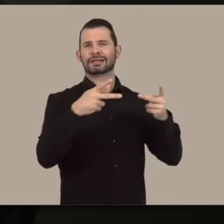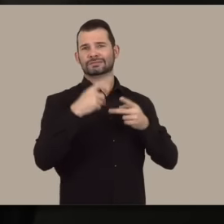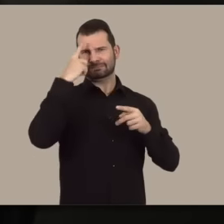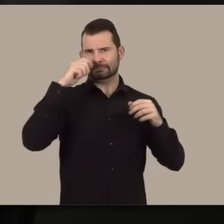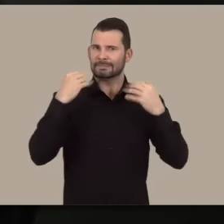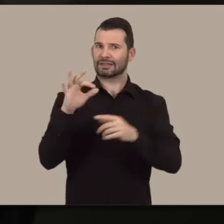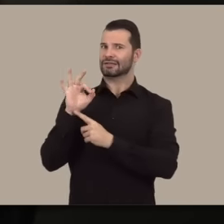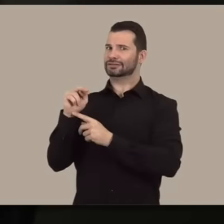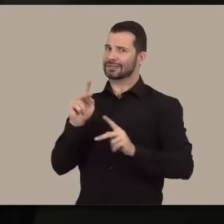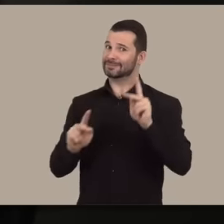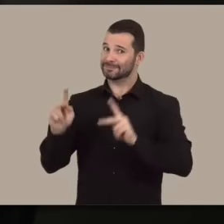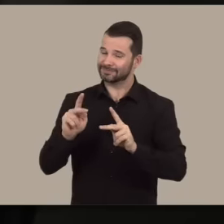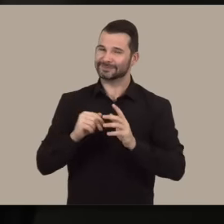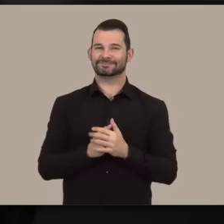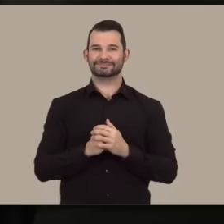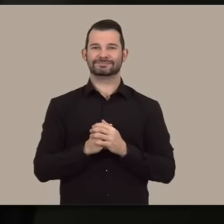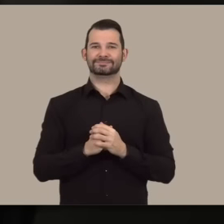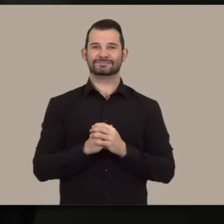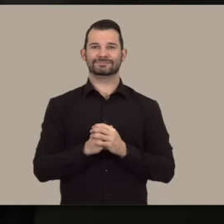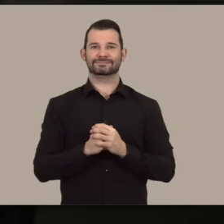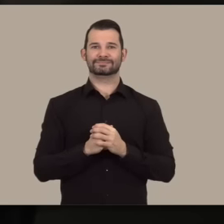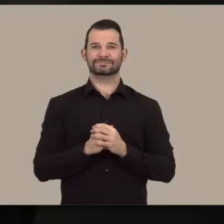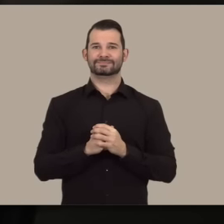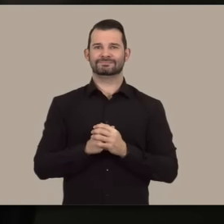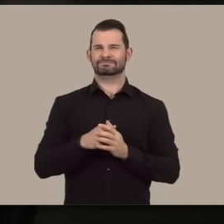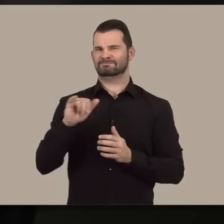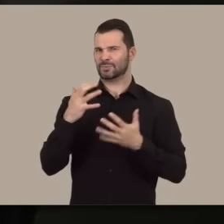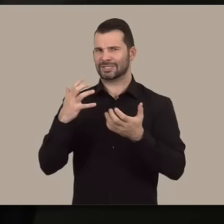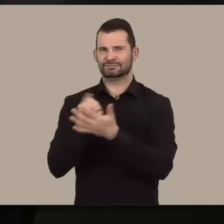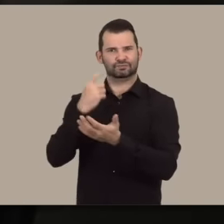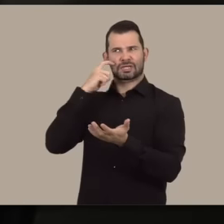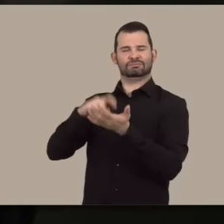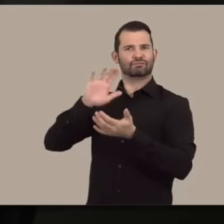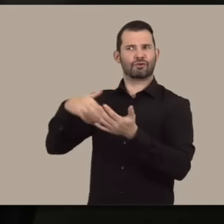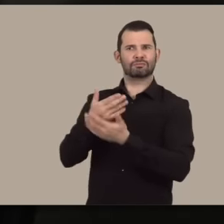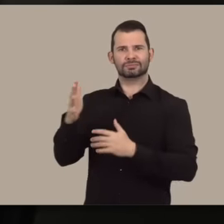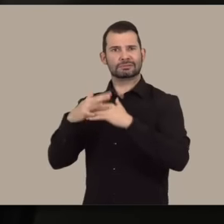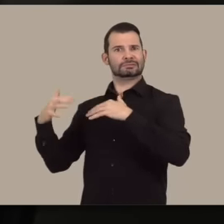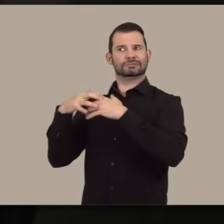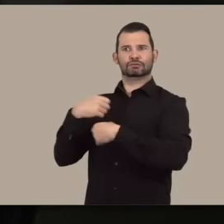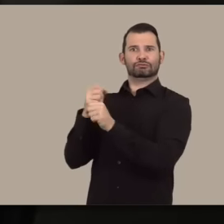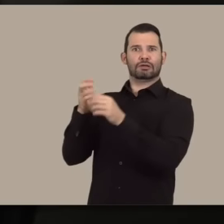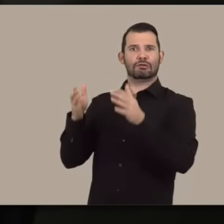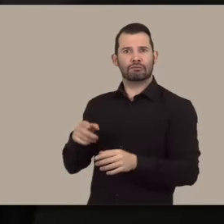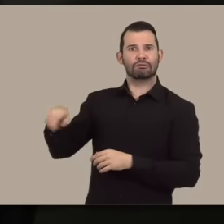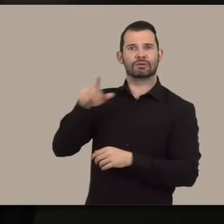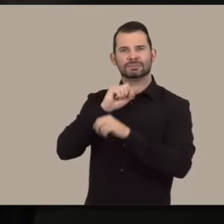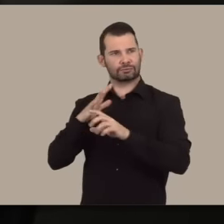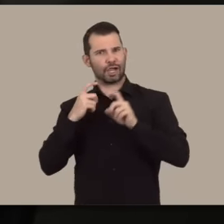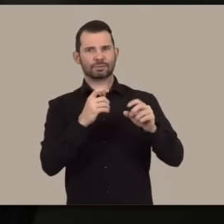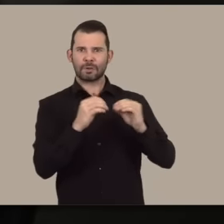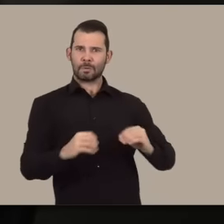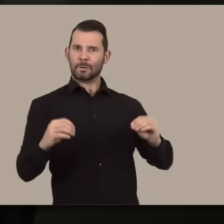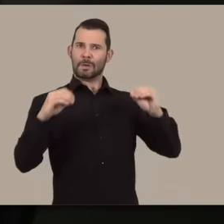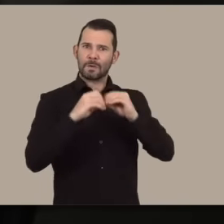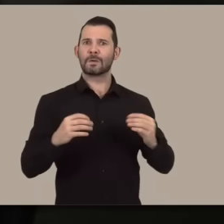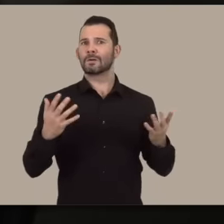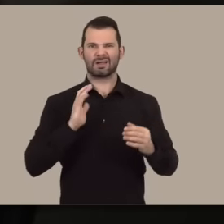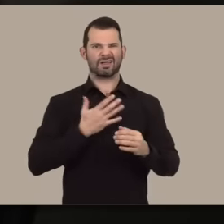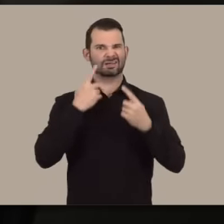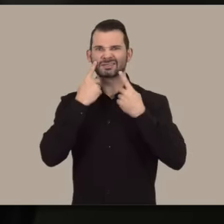as a gathering place for many First Nation peoples. I'd also like to recognize all the Indigenous creators who are